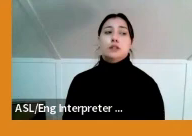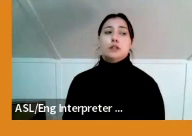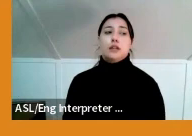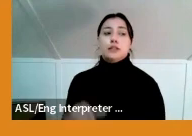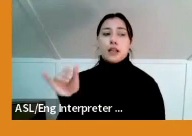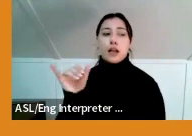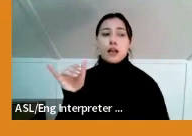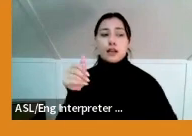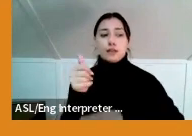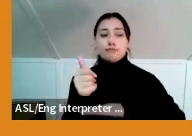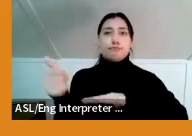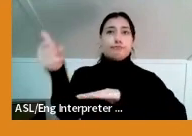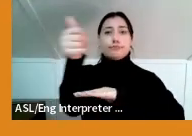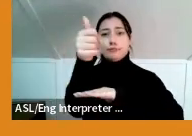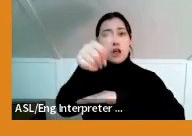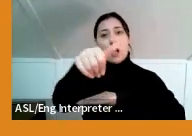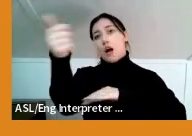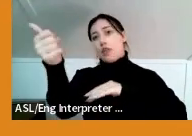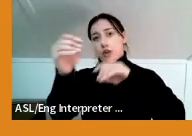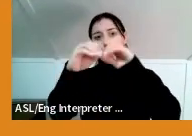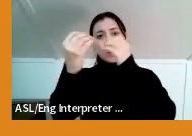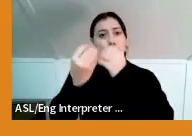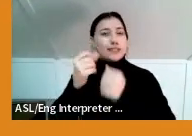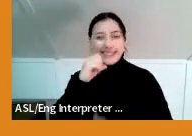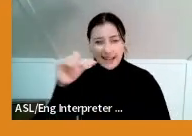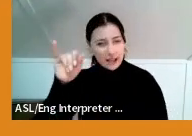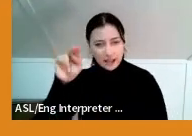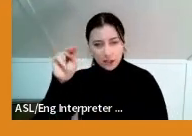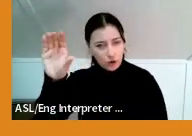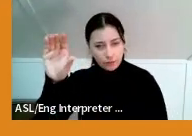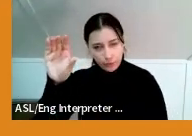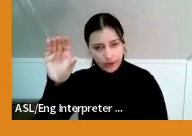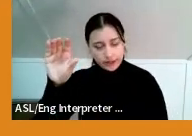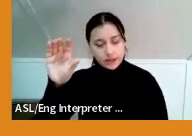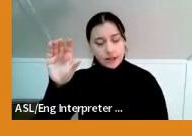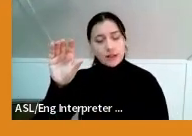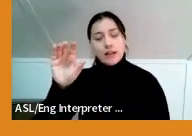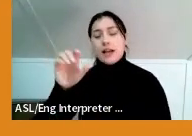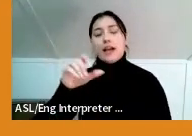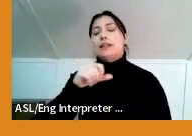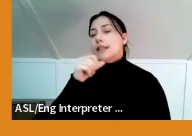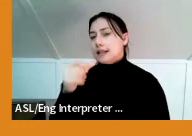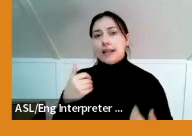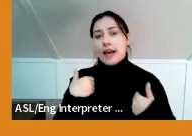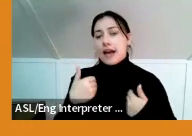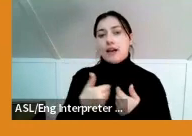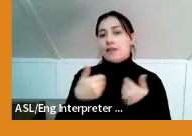organization, usually not incorporated, and it does not have its own tax-exempt status.